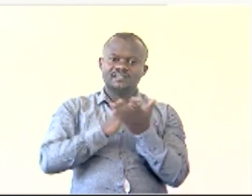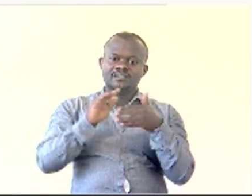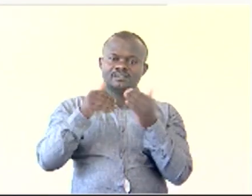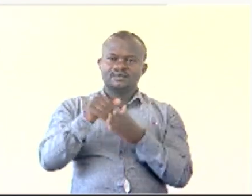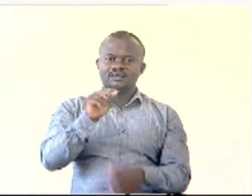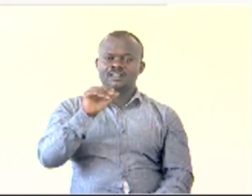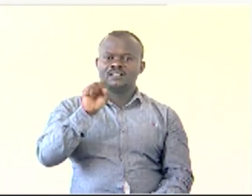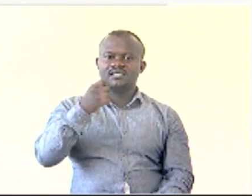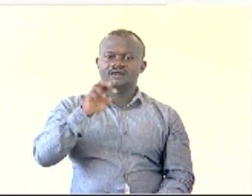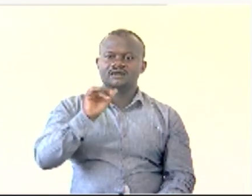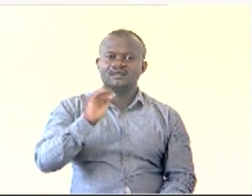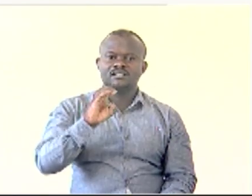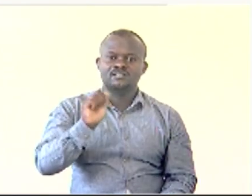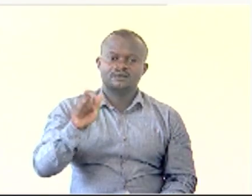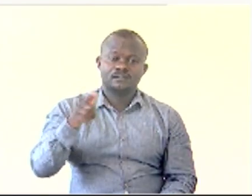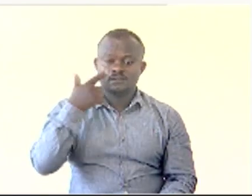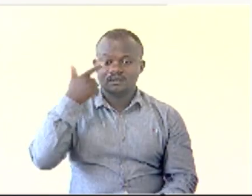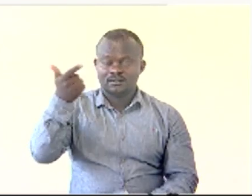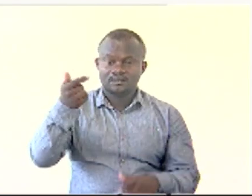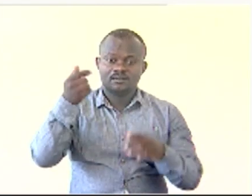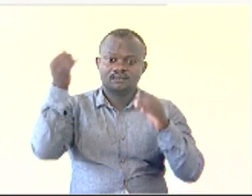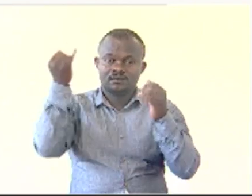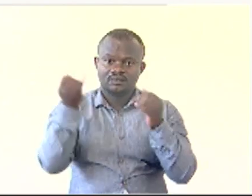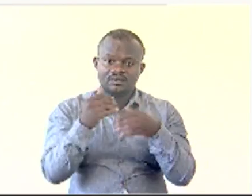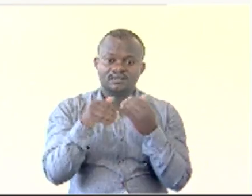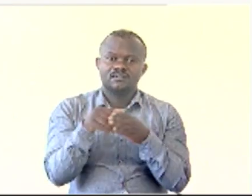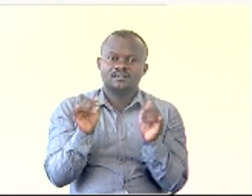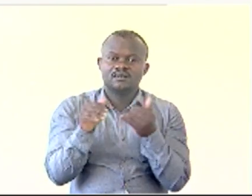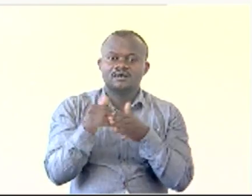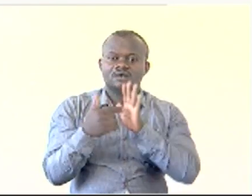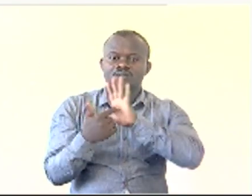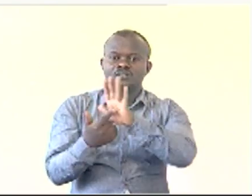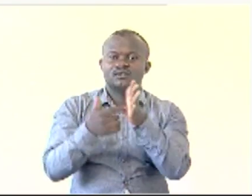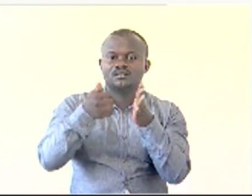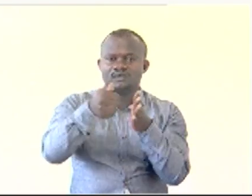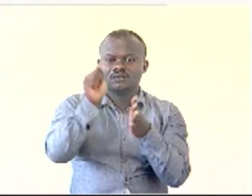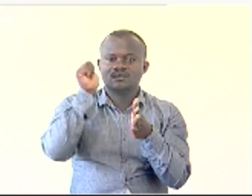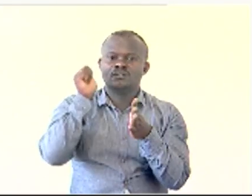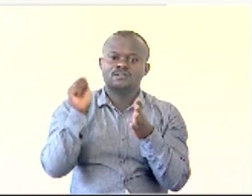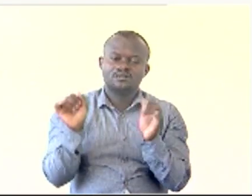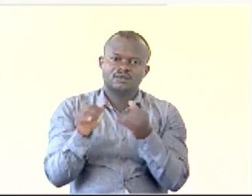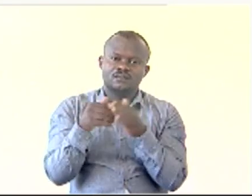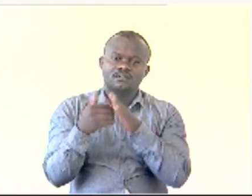synovial fluid. Let's have the diagram. The diagram tries to show you a